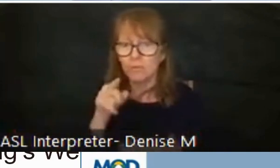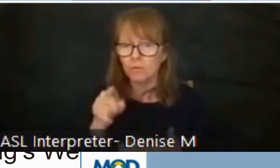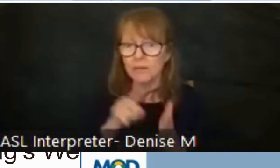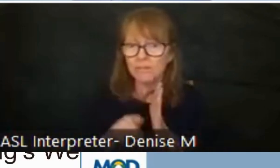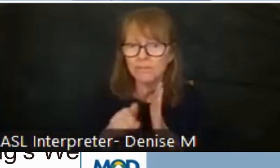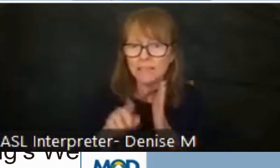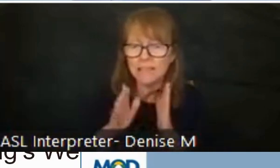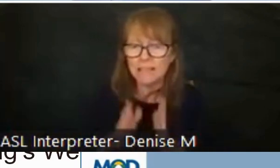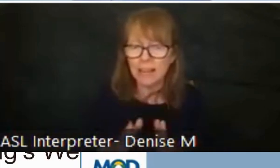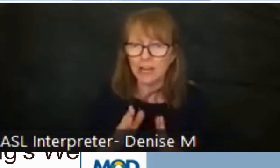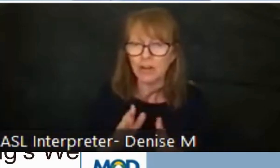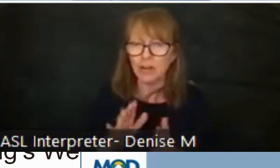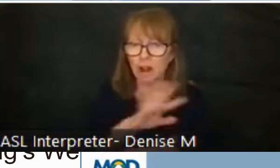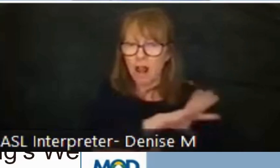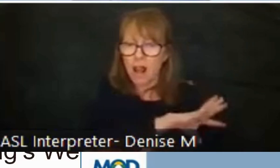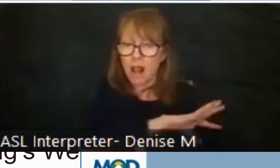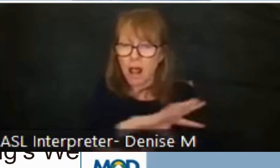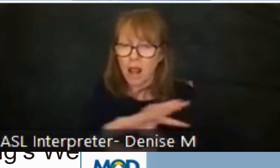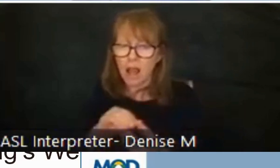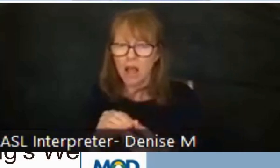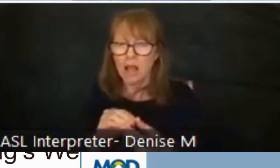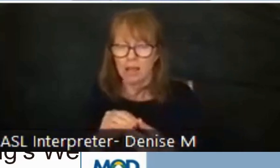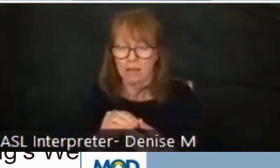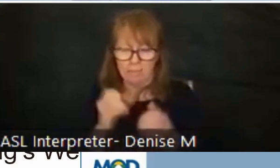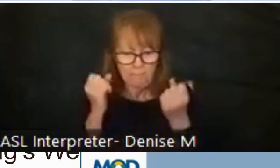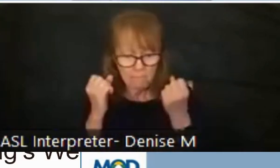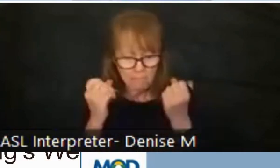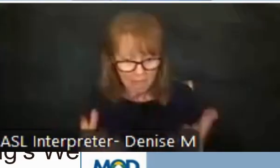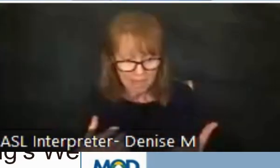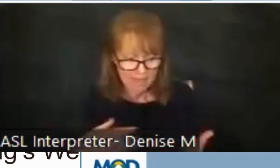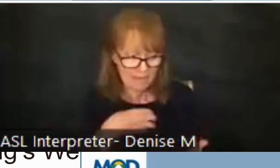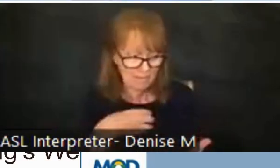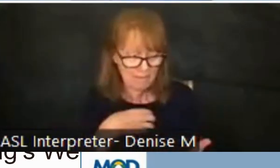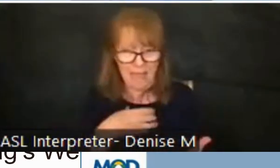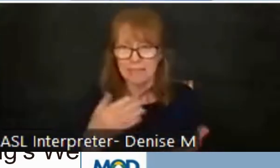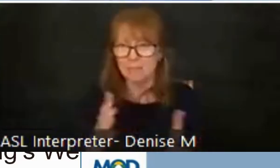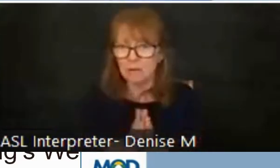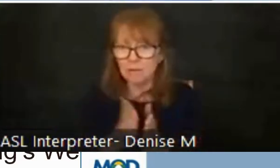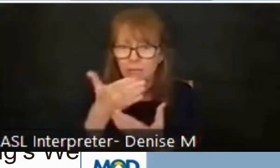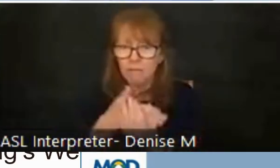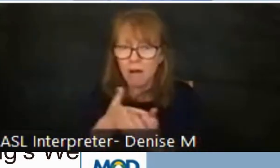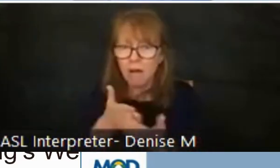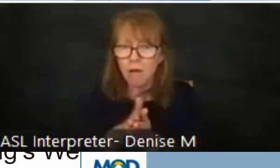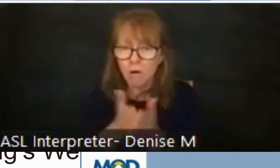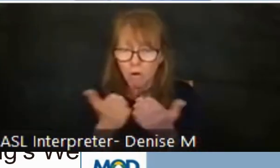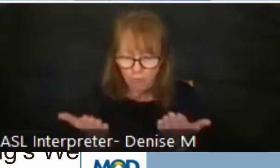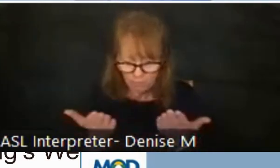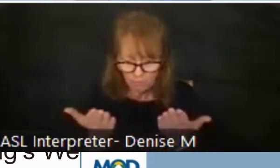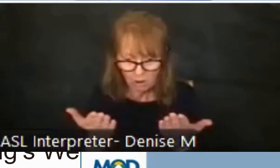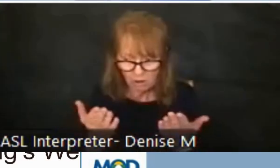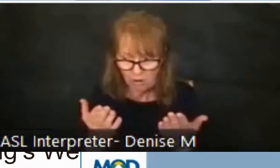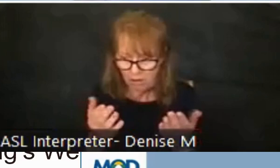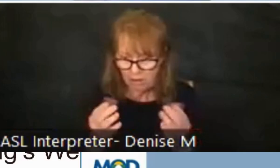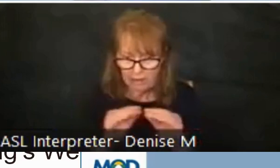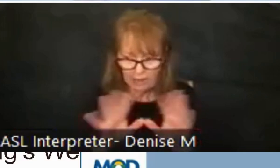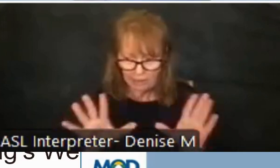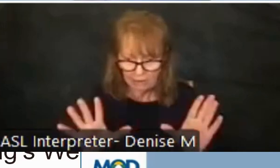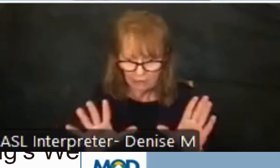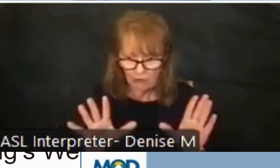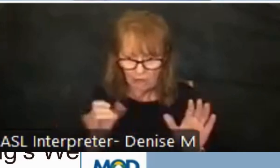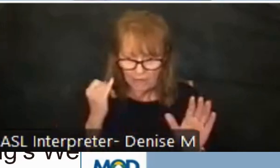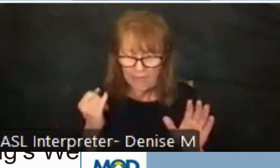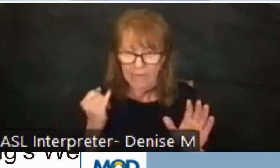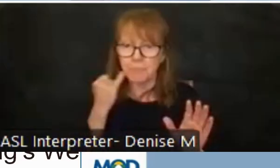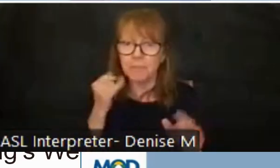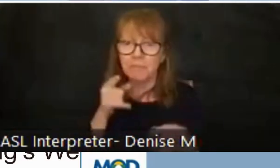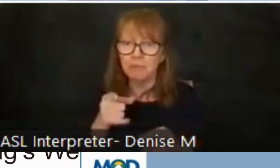are receiving many, many complaints, you want to have a clear idea of what the different sides version of events are. And if you prepare a